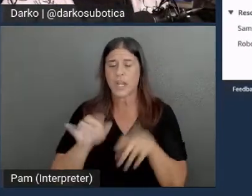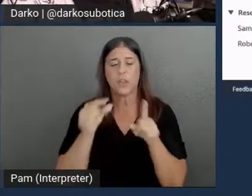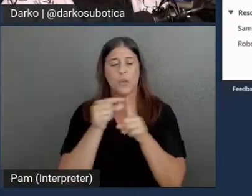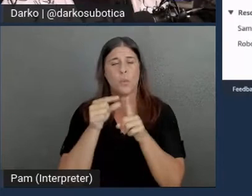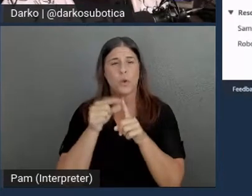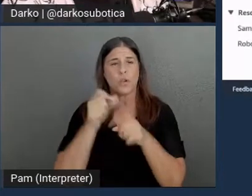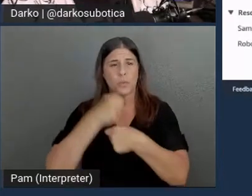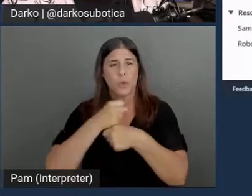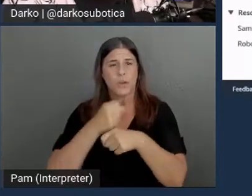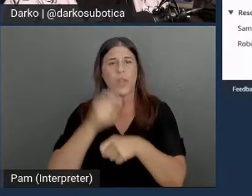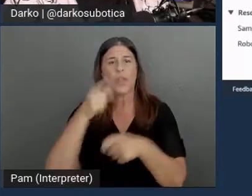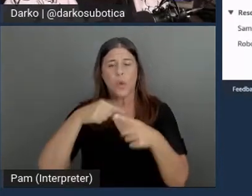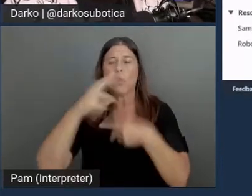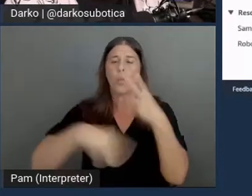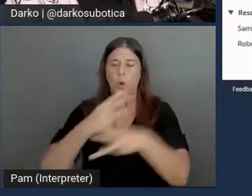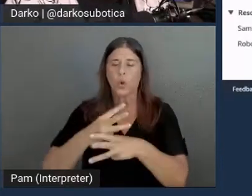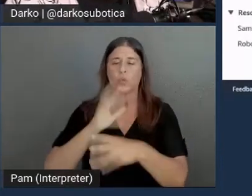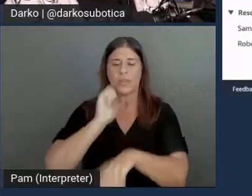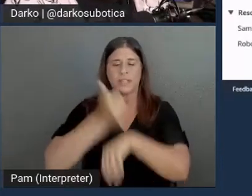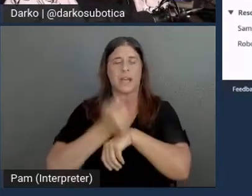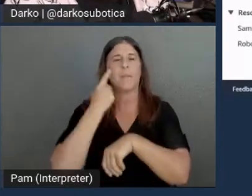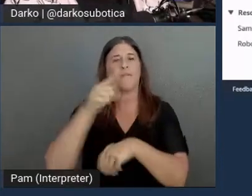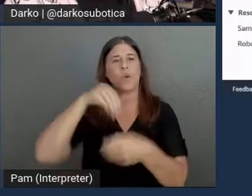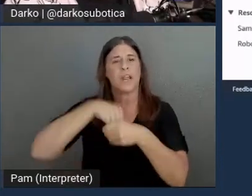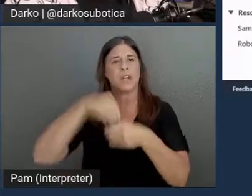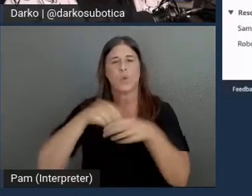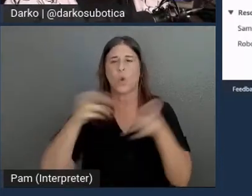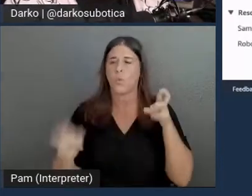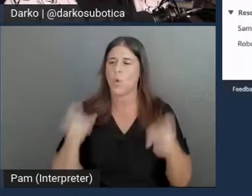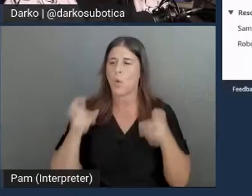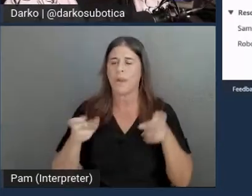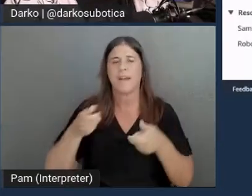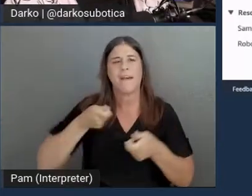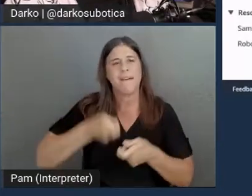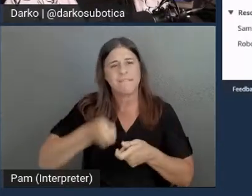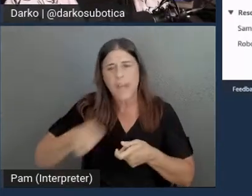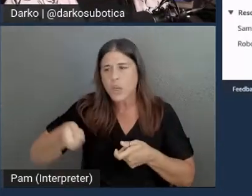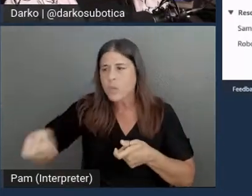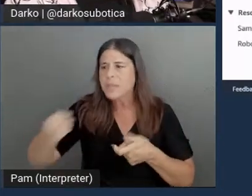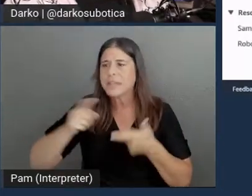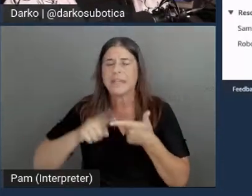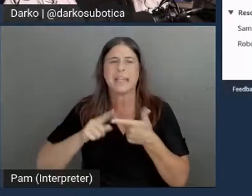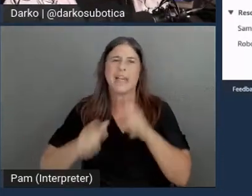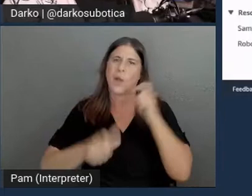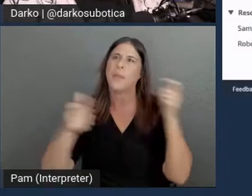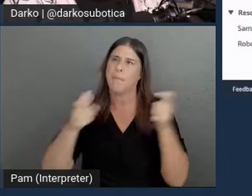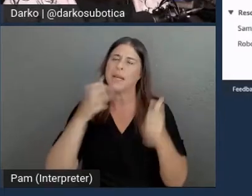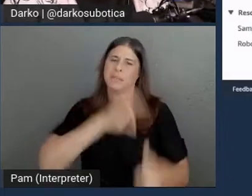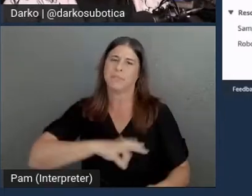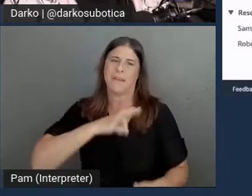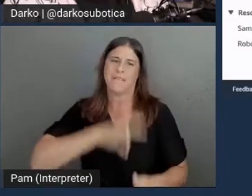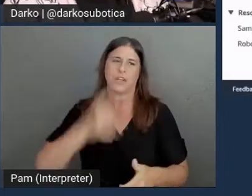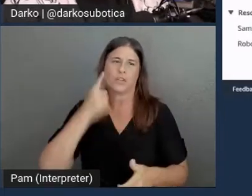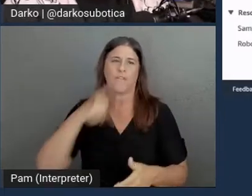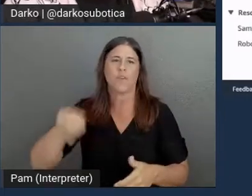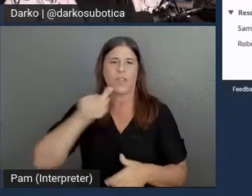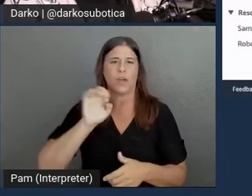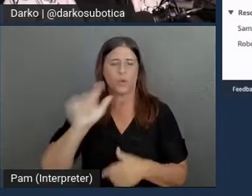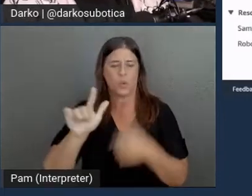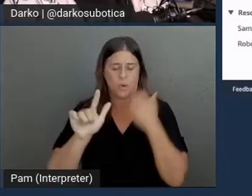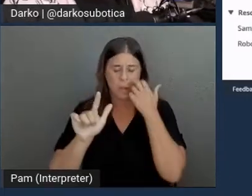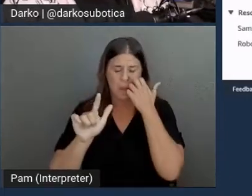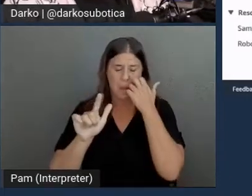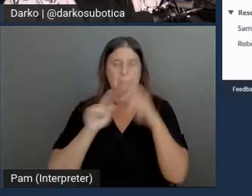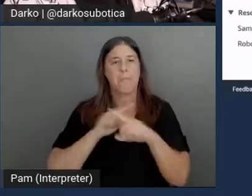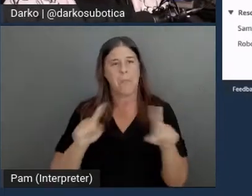for indoor robots. So typically, indoor vacuum cleaning robots are the biggest benefactors of this tool.